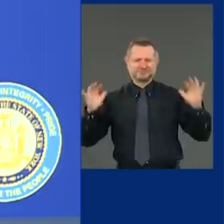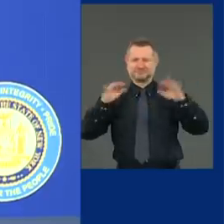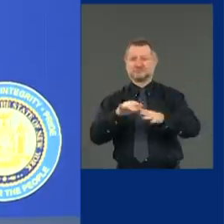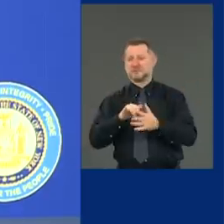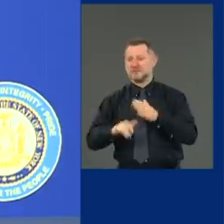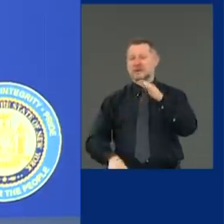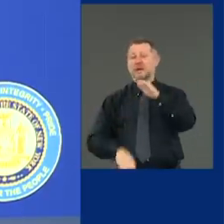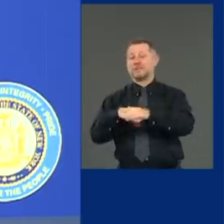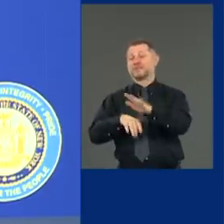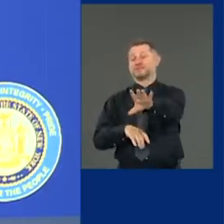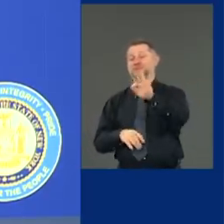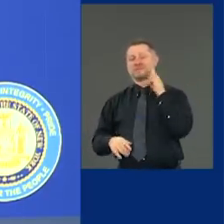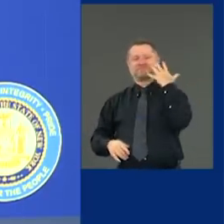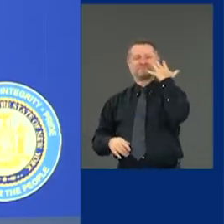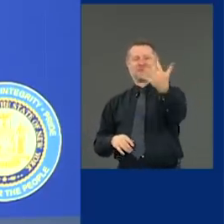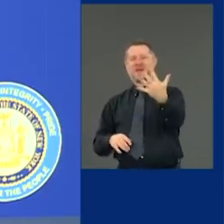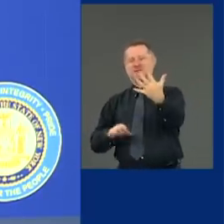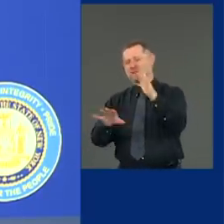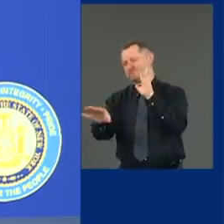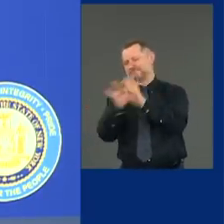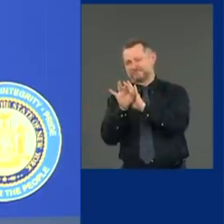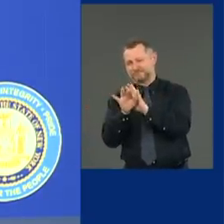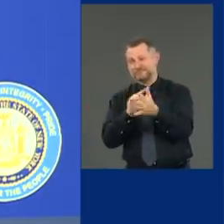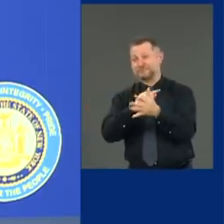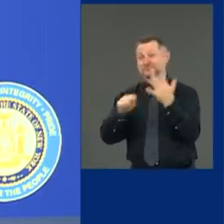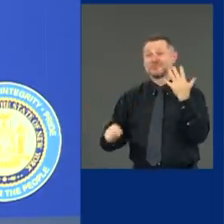and put it to a vote, and people cast